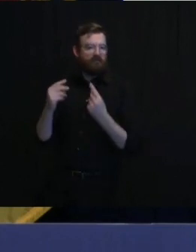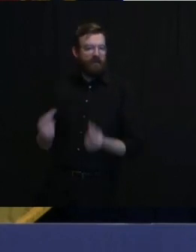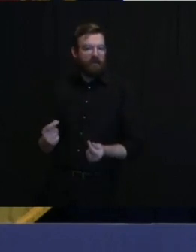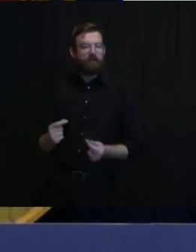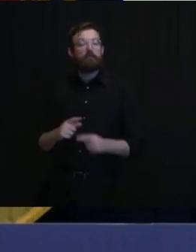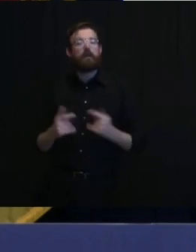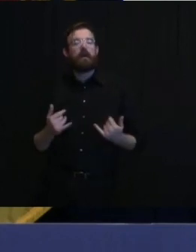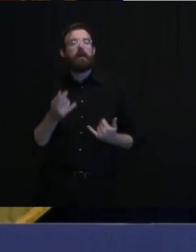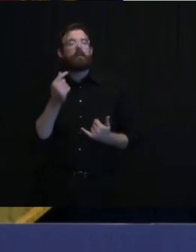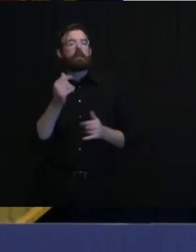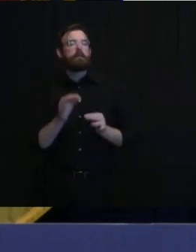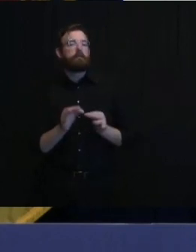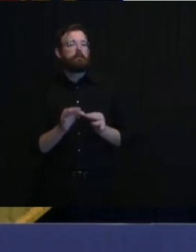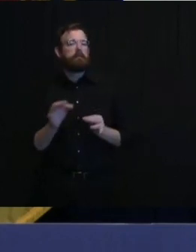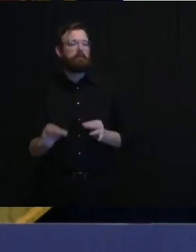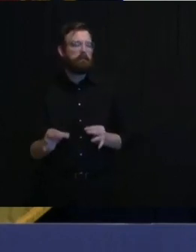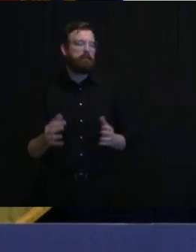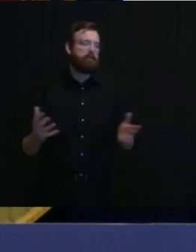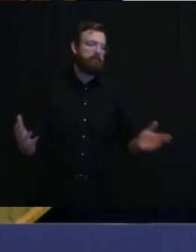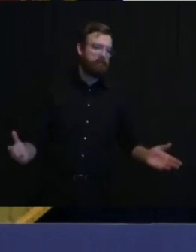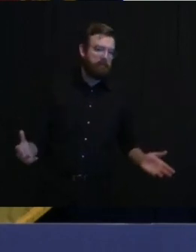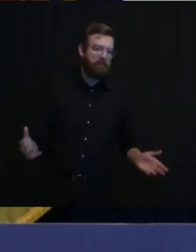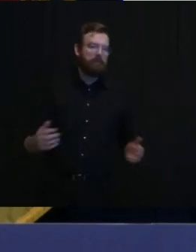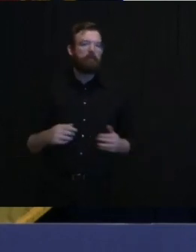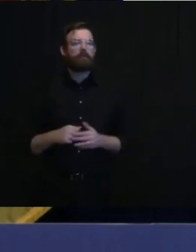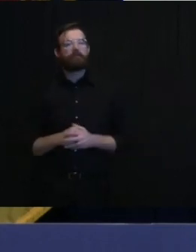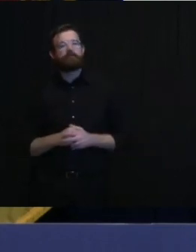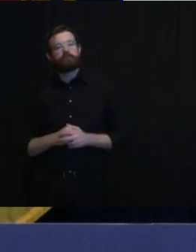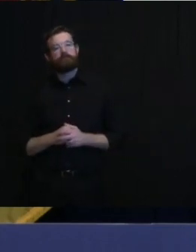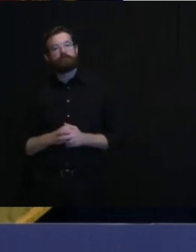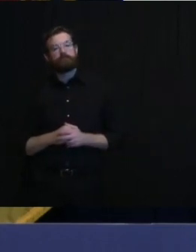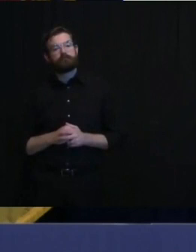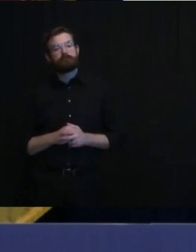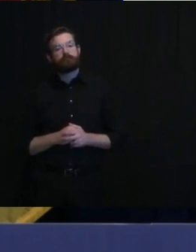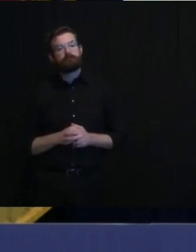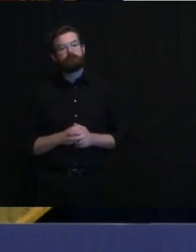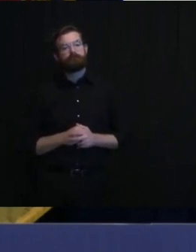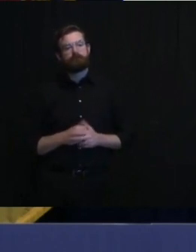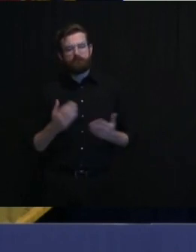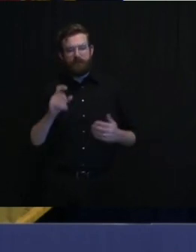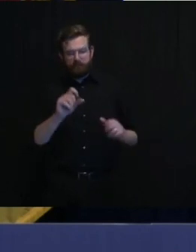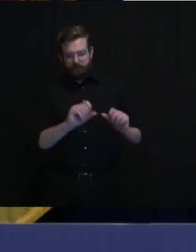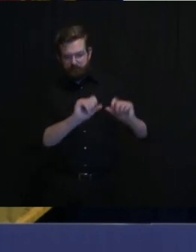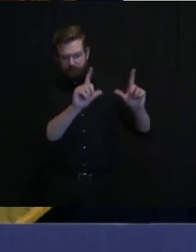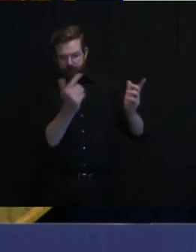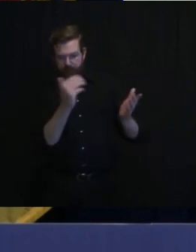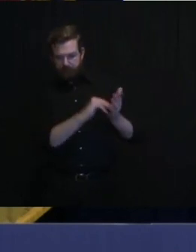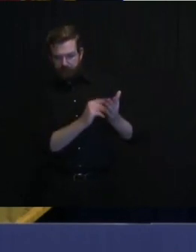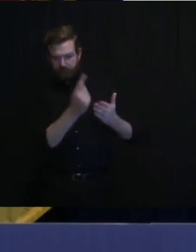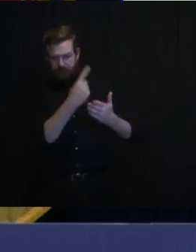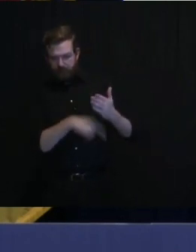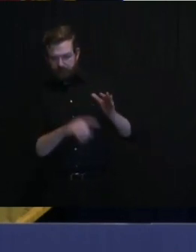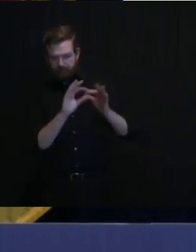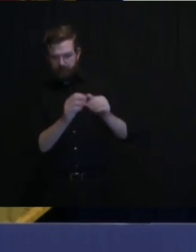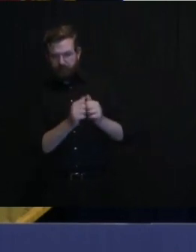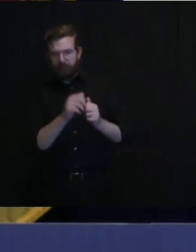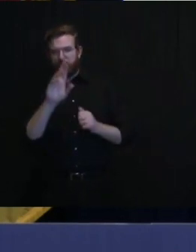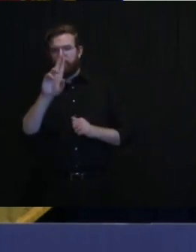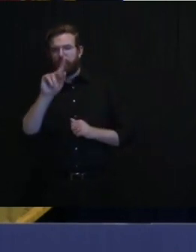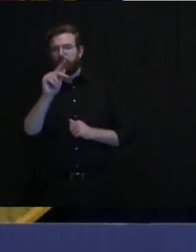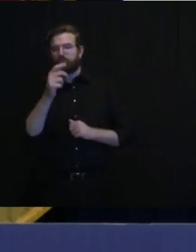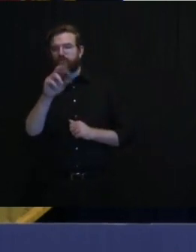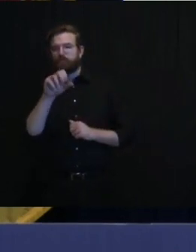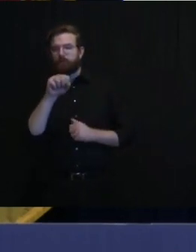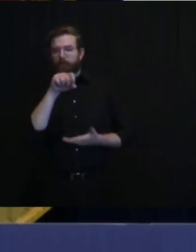Rutgers saliva test, where that stands in terms of the scaling, et cetera, Judy, just to give people an update, I think, on